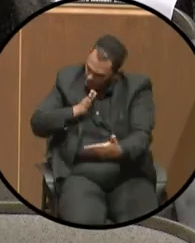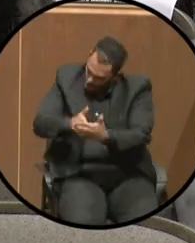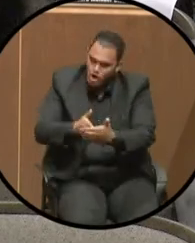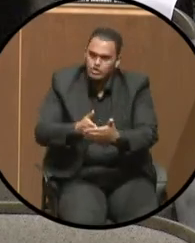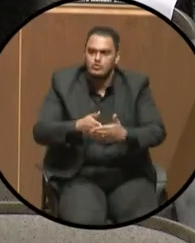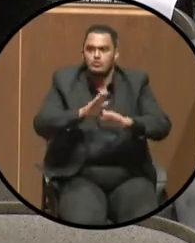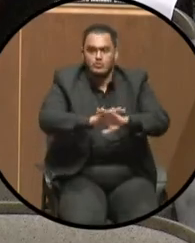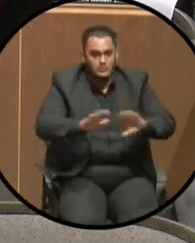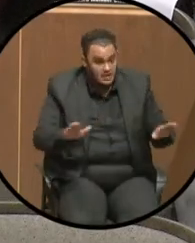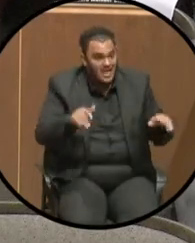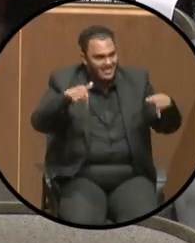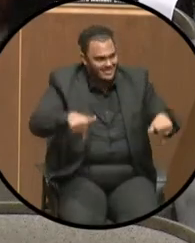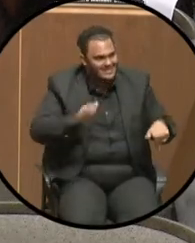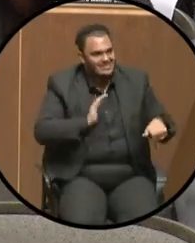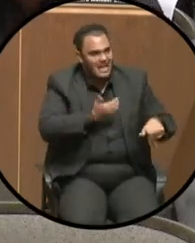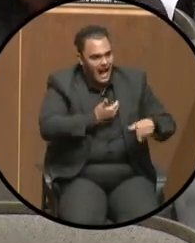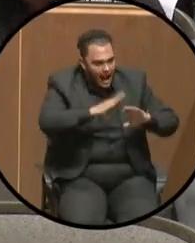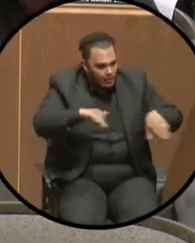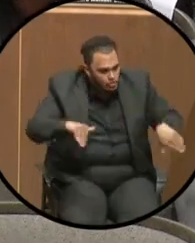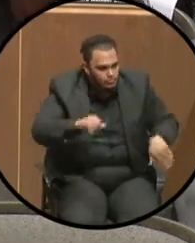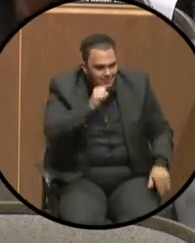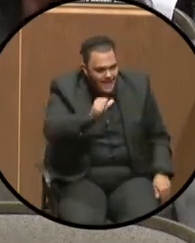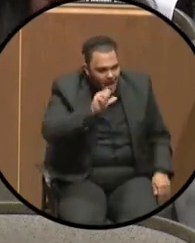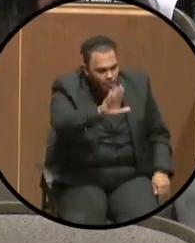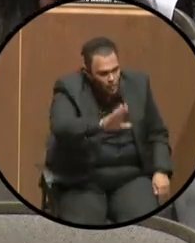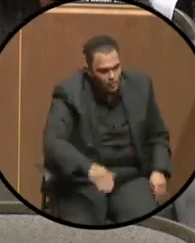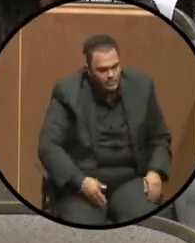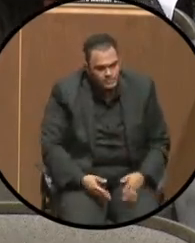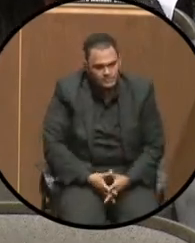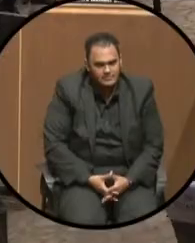hands. These are our children, not yours.